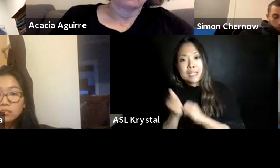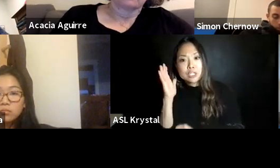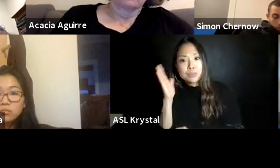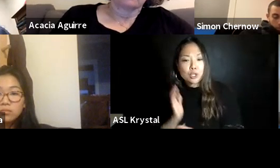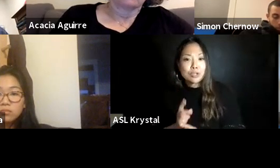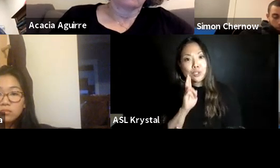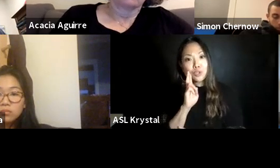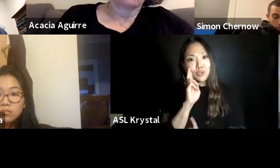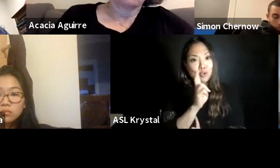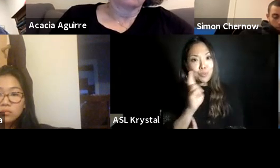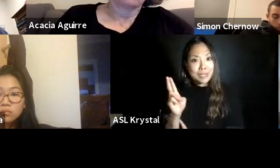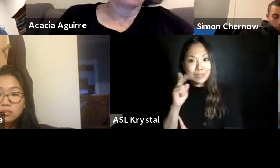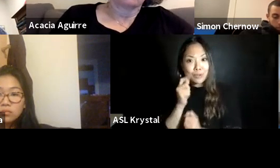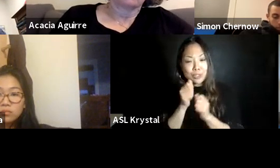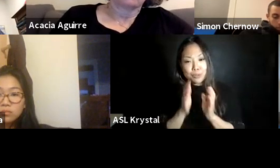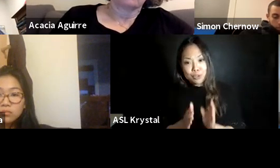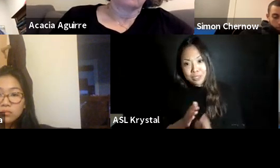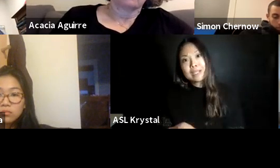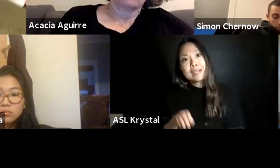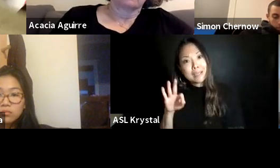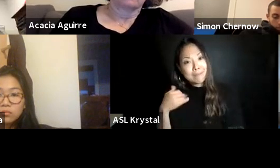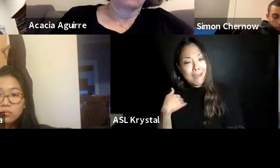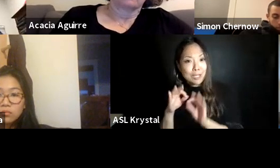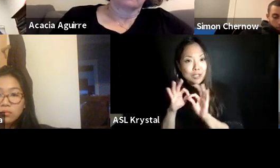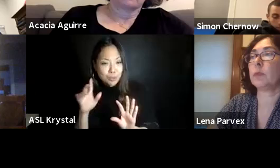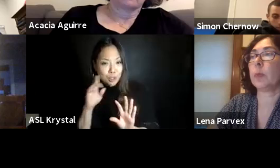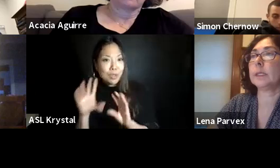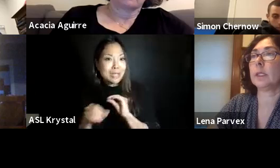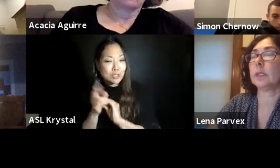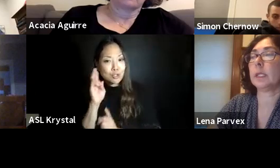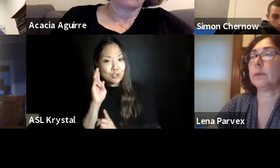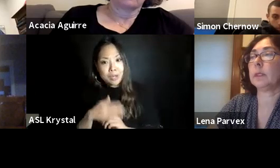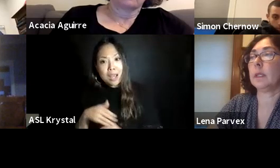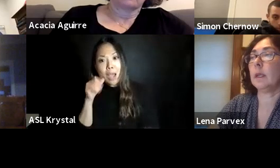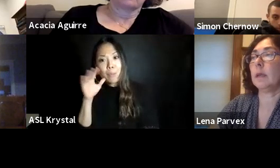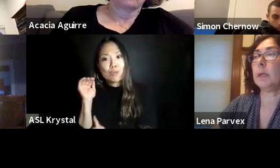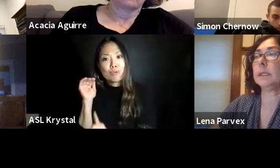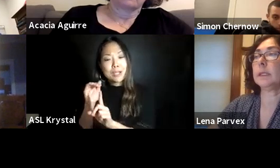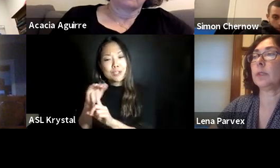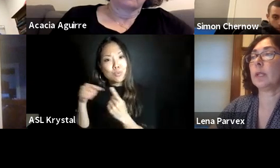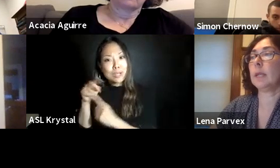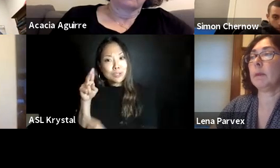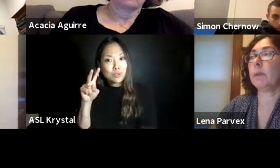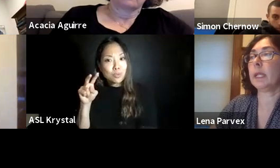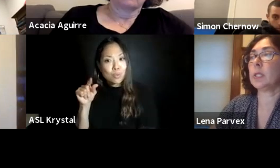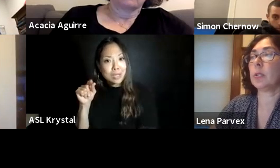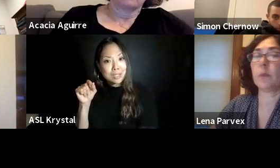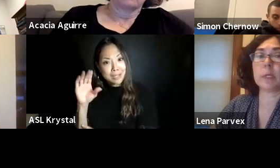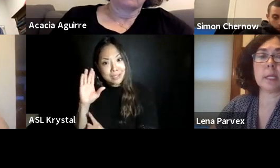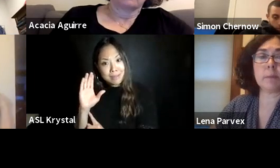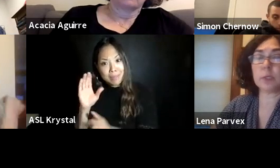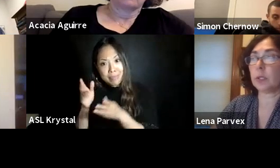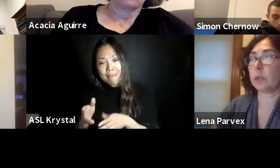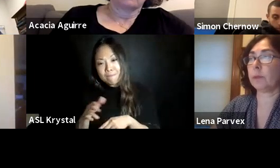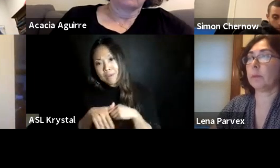need interpretation will have additional 2 minutes. I will remind you when you have 20 seconds left. Please state your name, affiliation, and